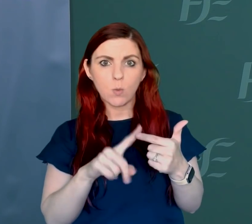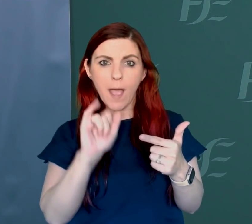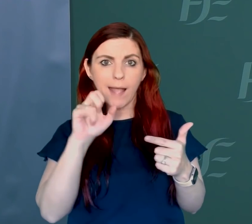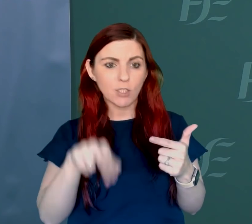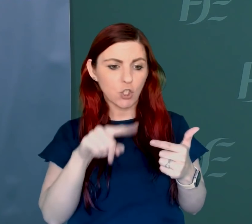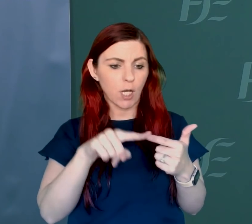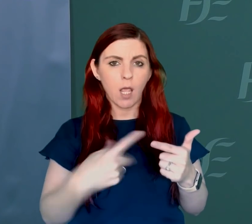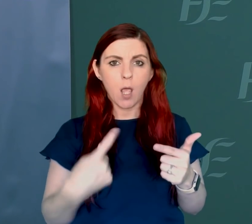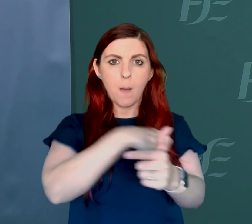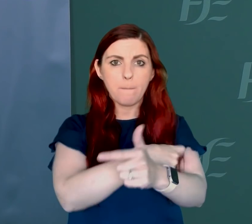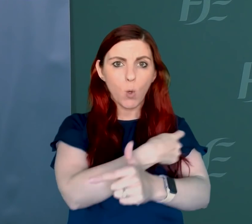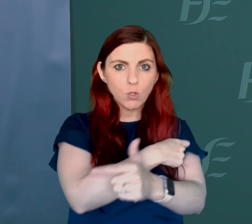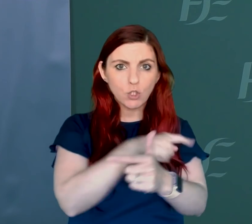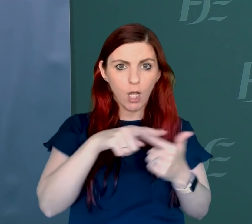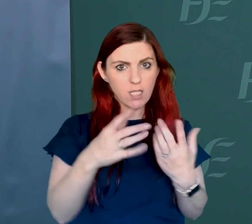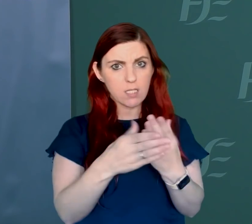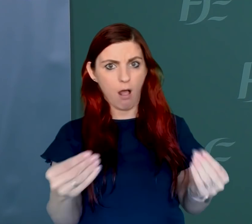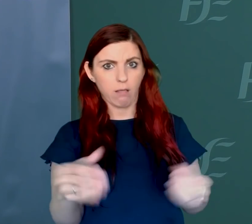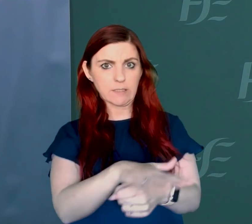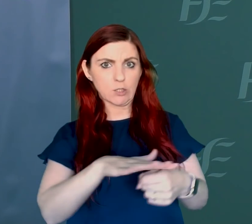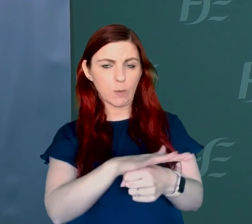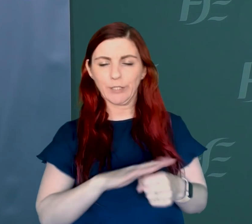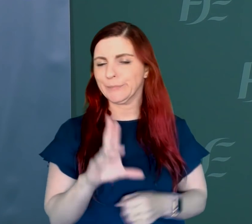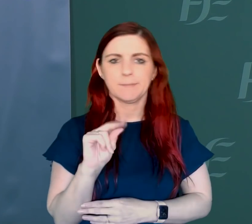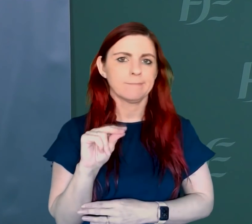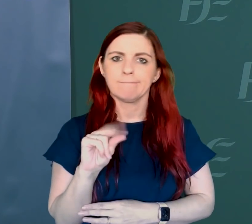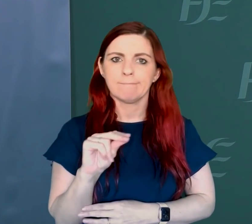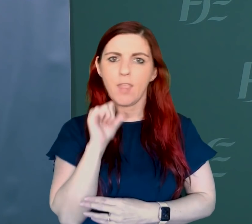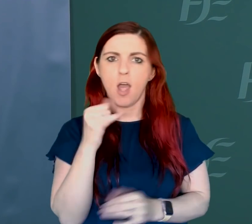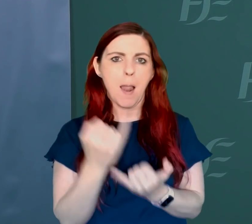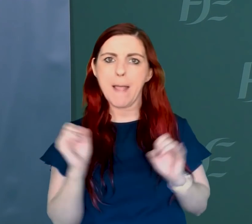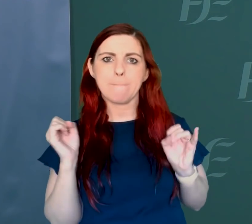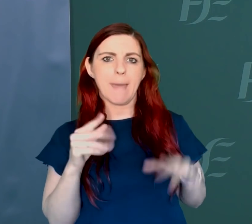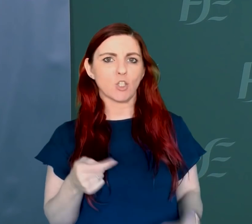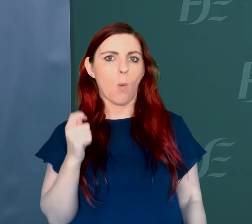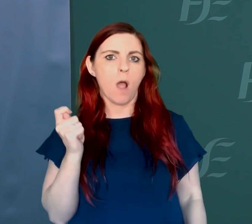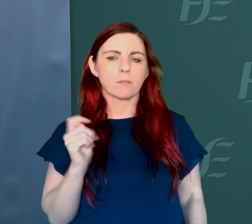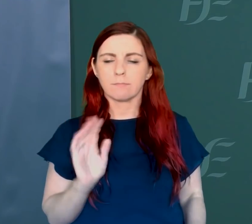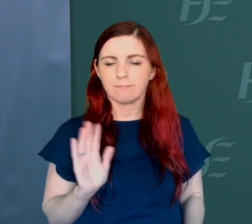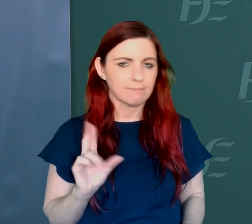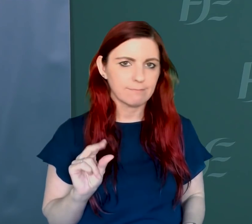solve the situation instantly at a wave, and as much as we'd all hoped they would.